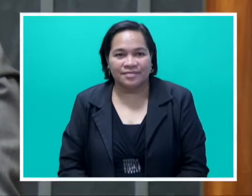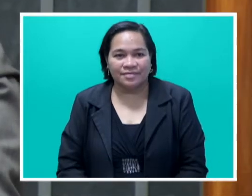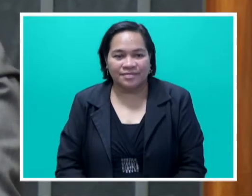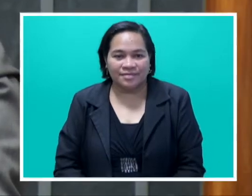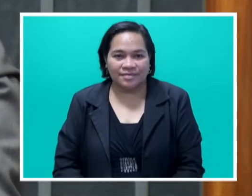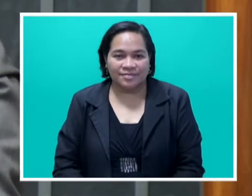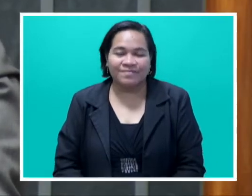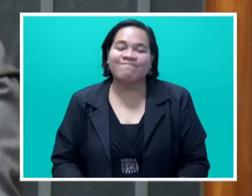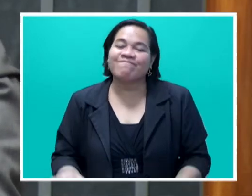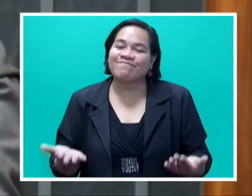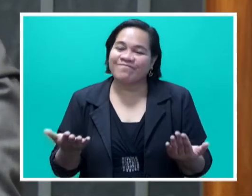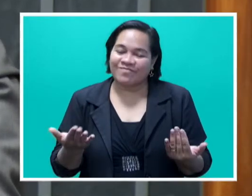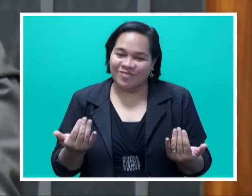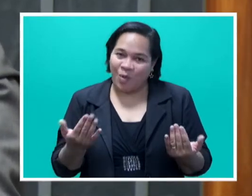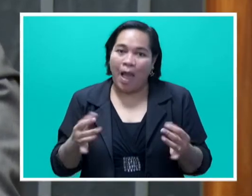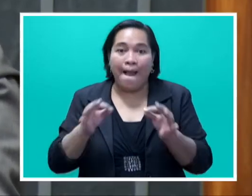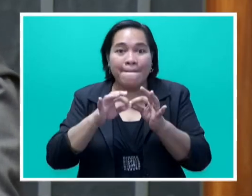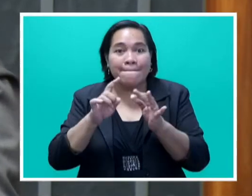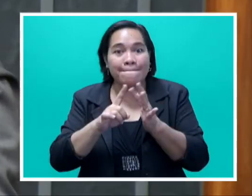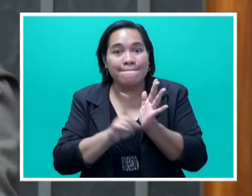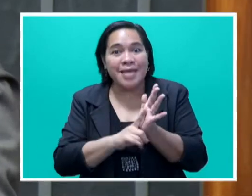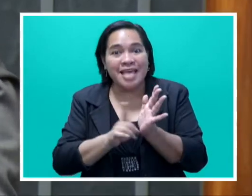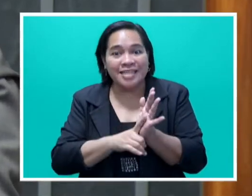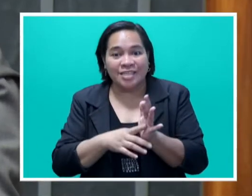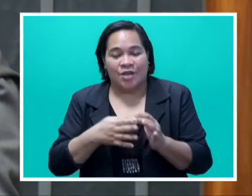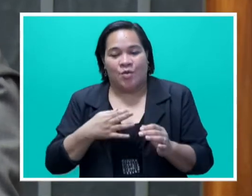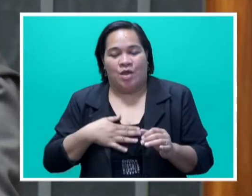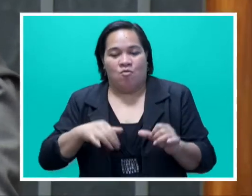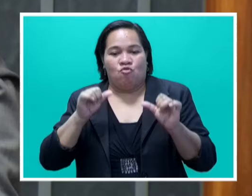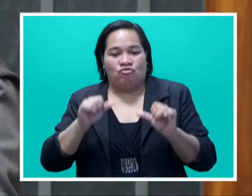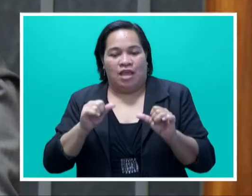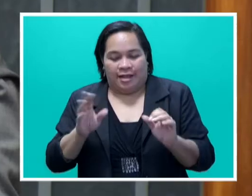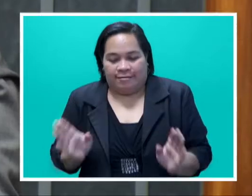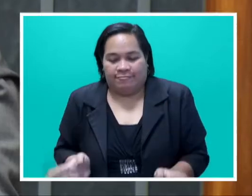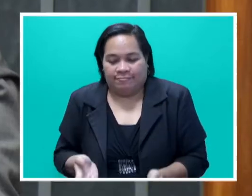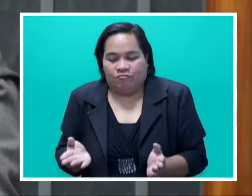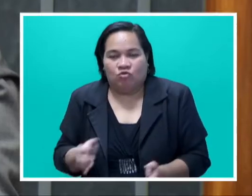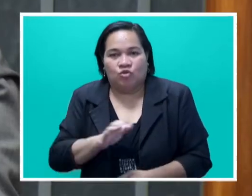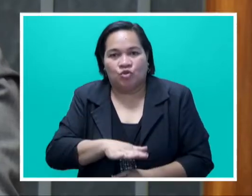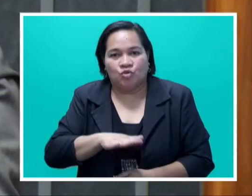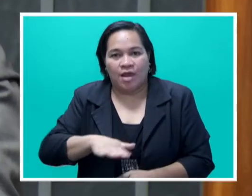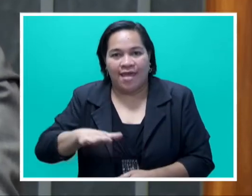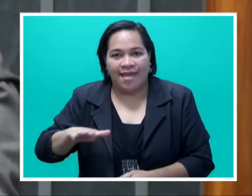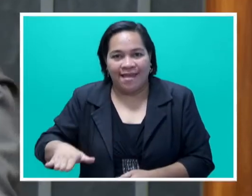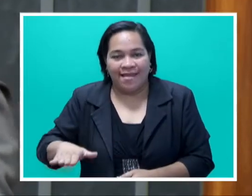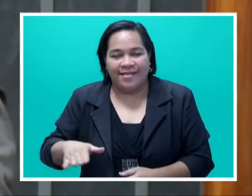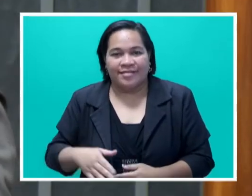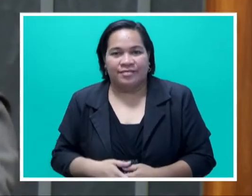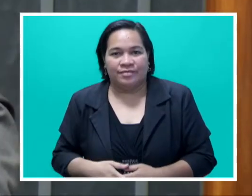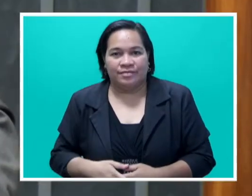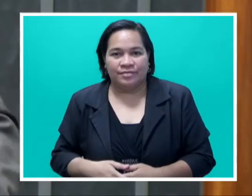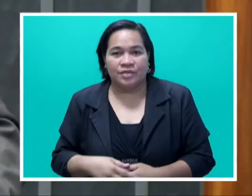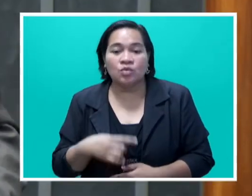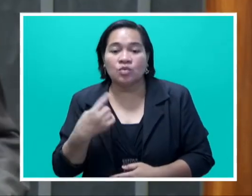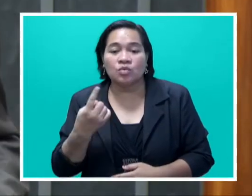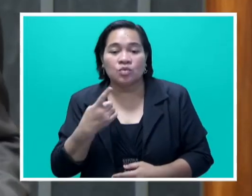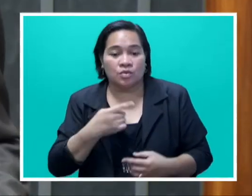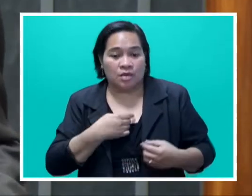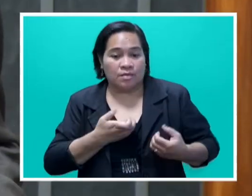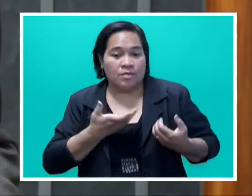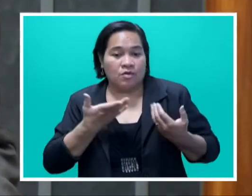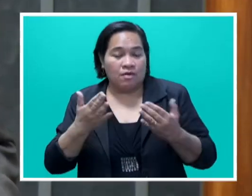We welcome the bills that will protect and nurture our children and youth, and those that will provide fair